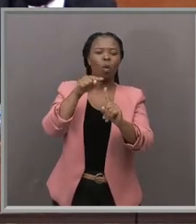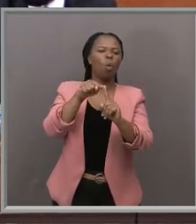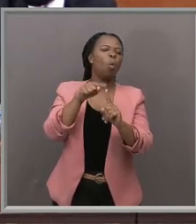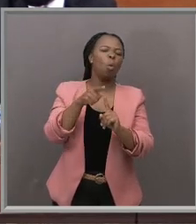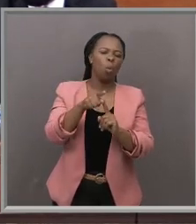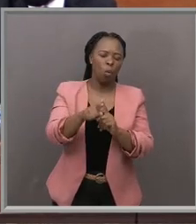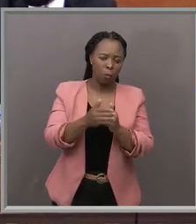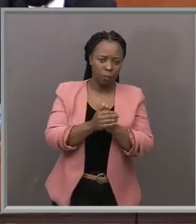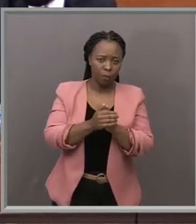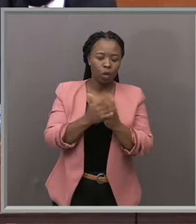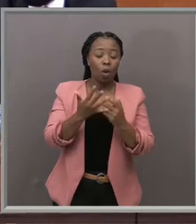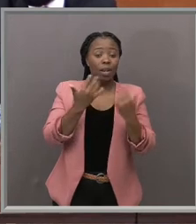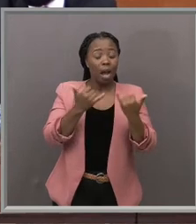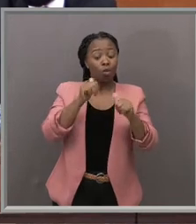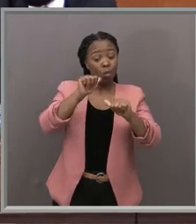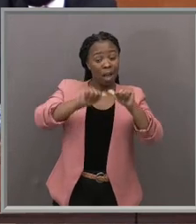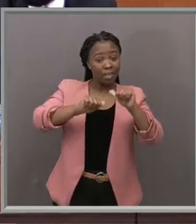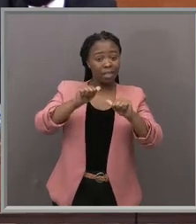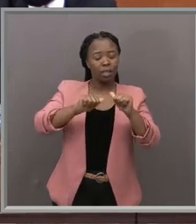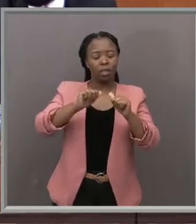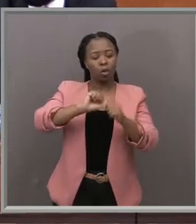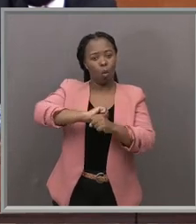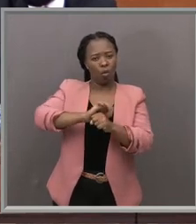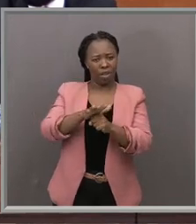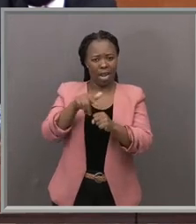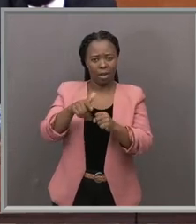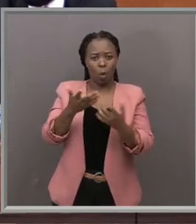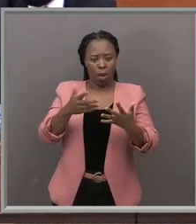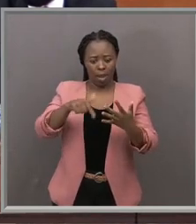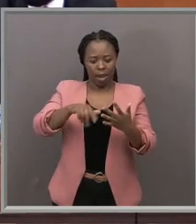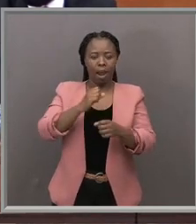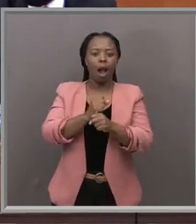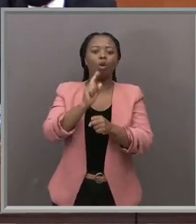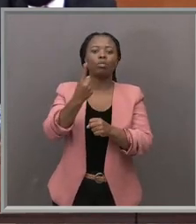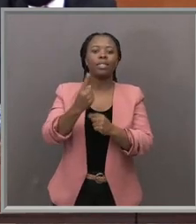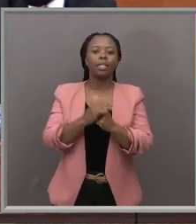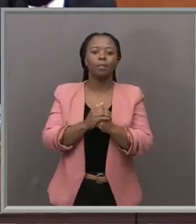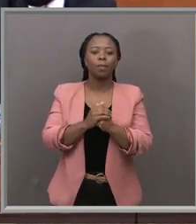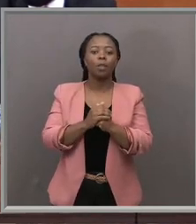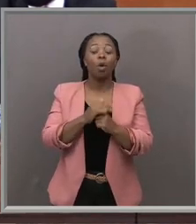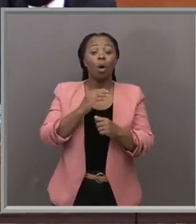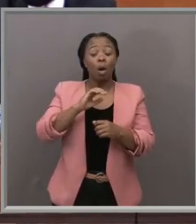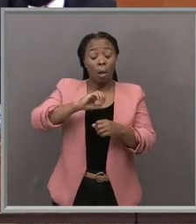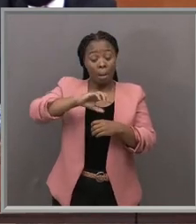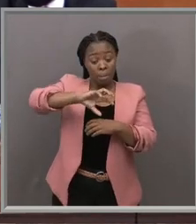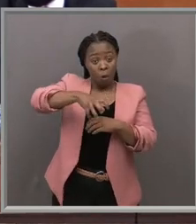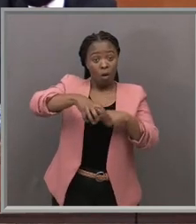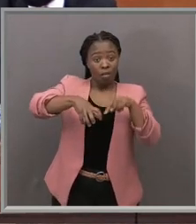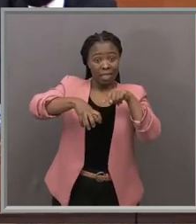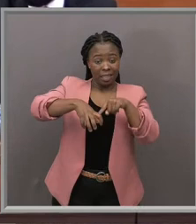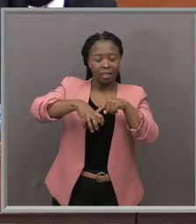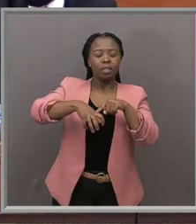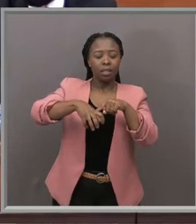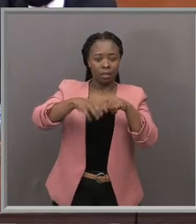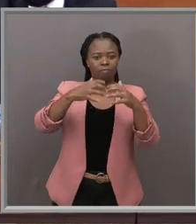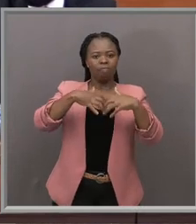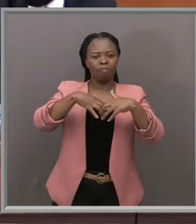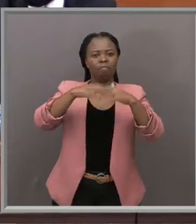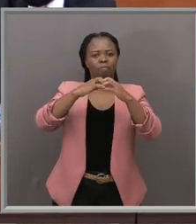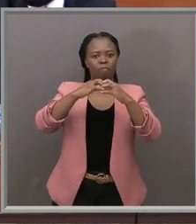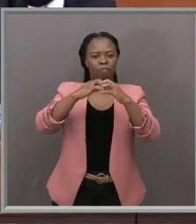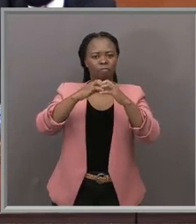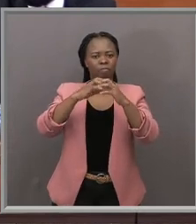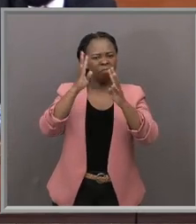Gauteng's response to COVID-19? Firstly, our province established innovative, agile, and